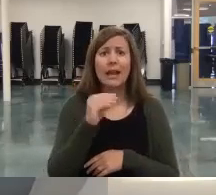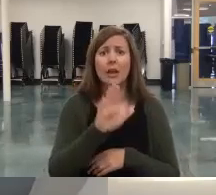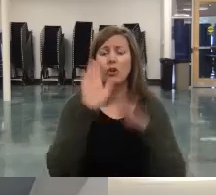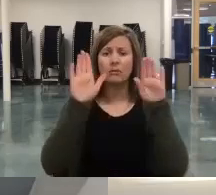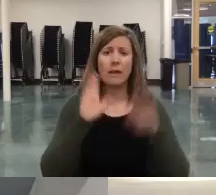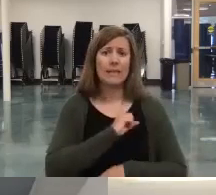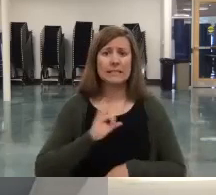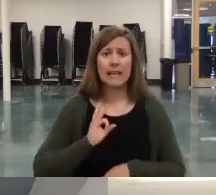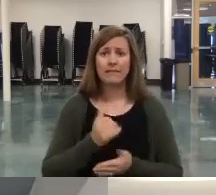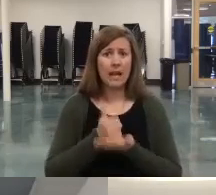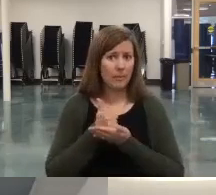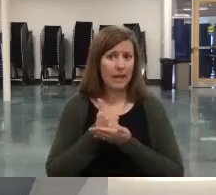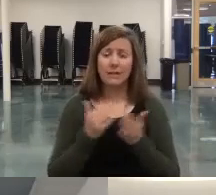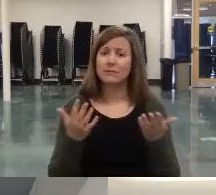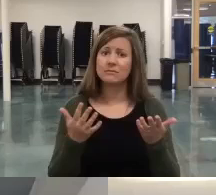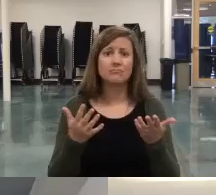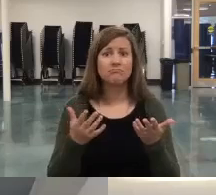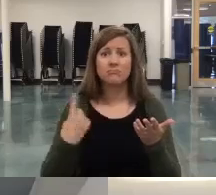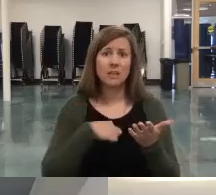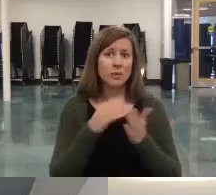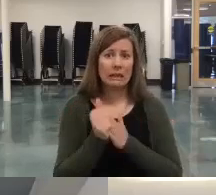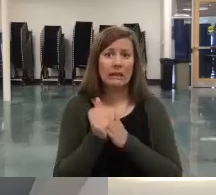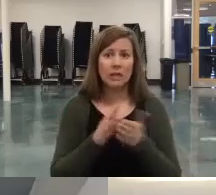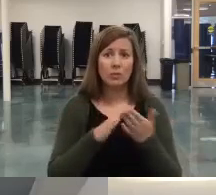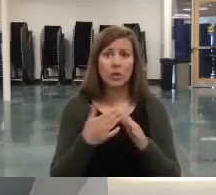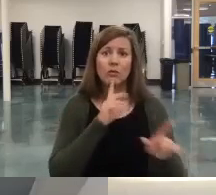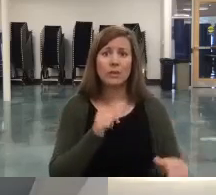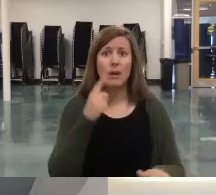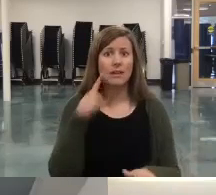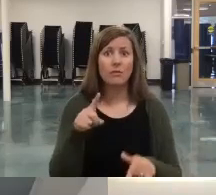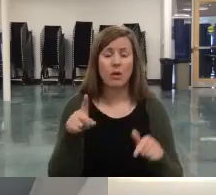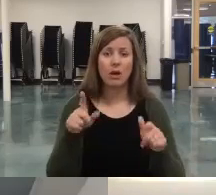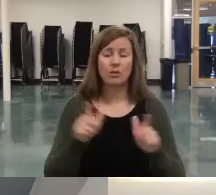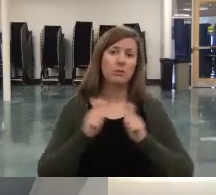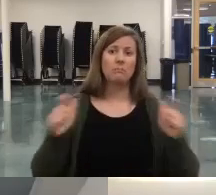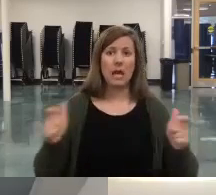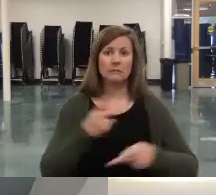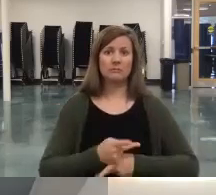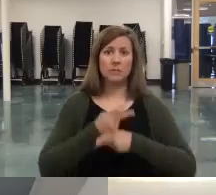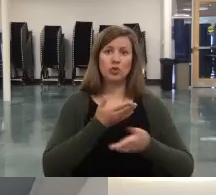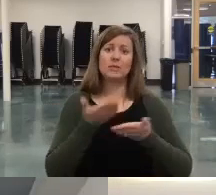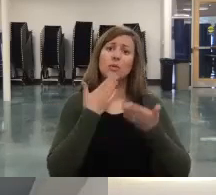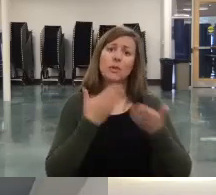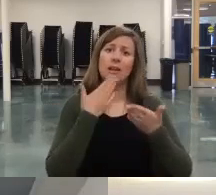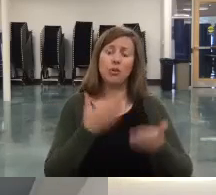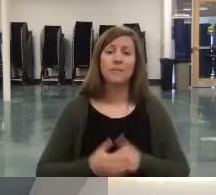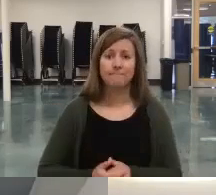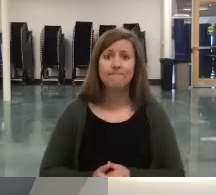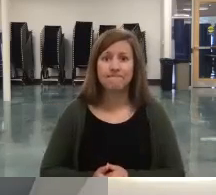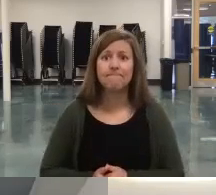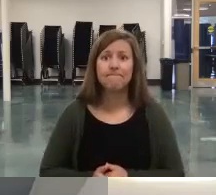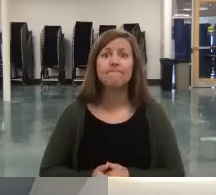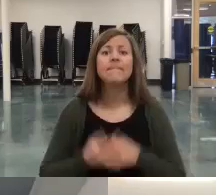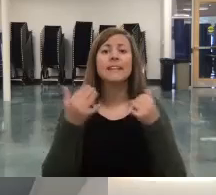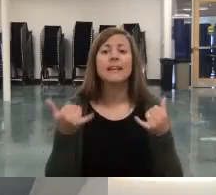department, as we lead the community's response for mass care and human services. So big thanks to our county friends. I'm going to